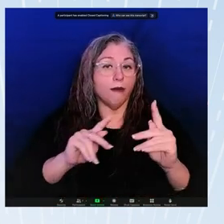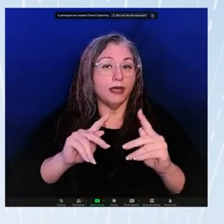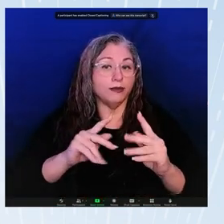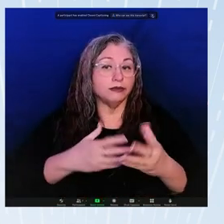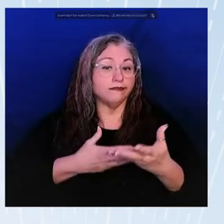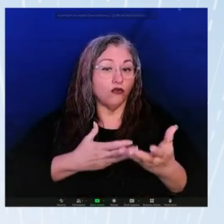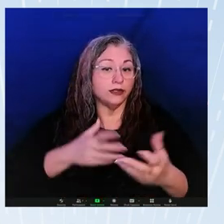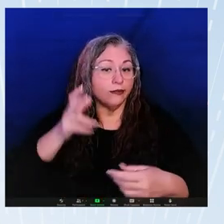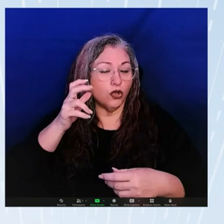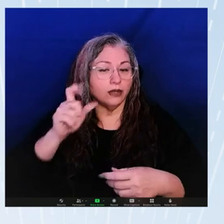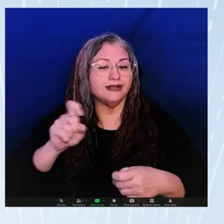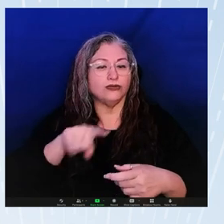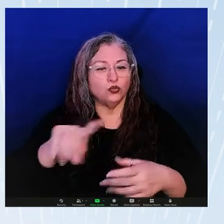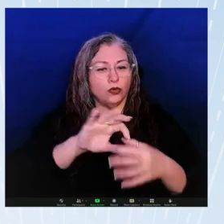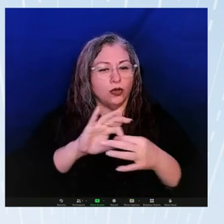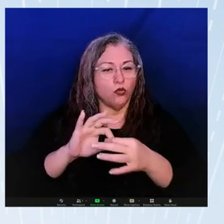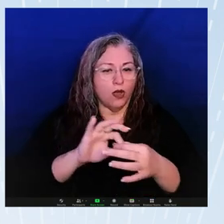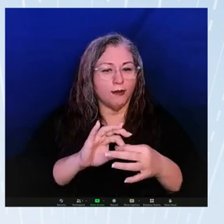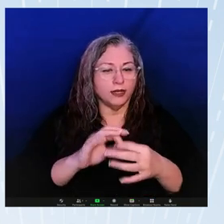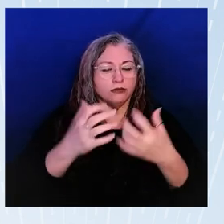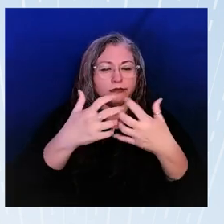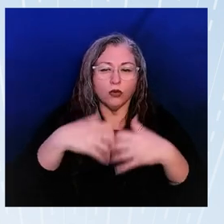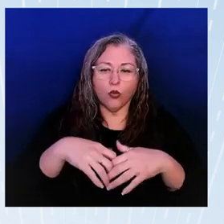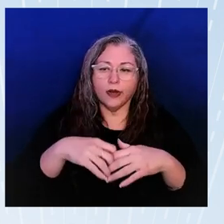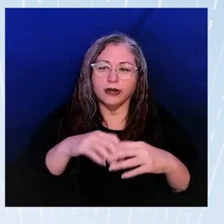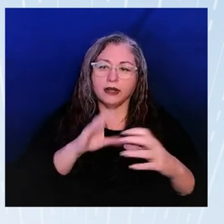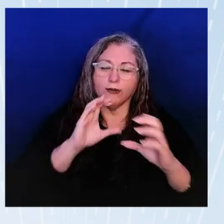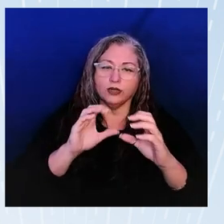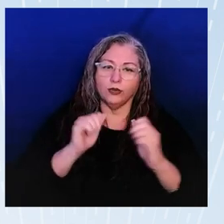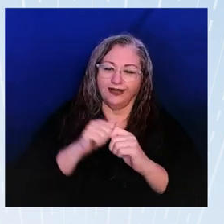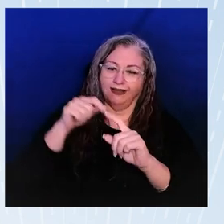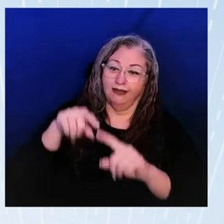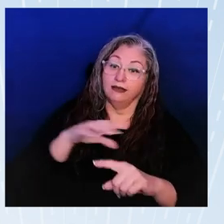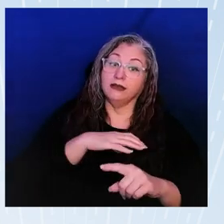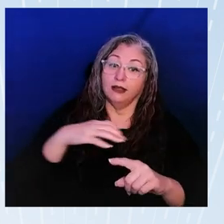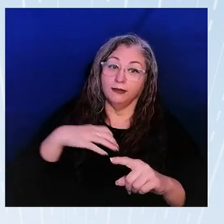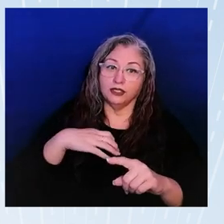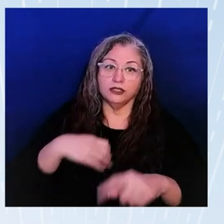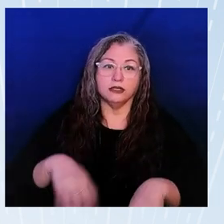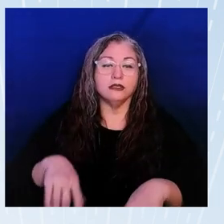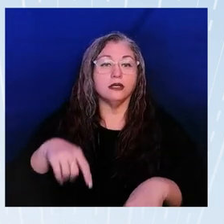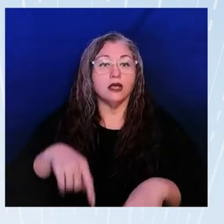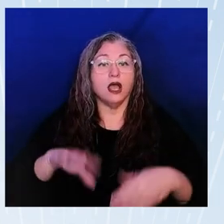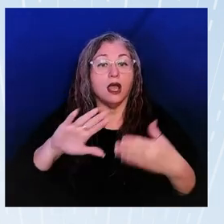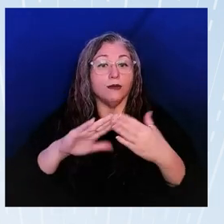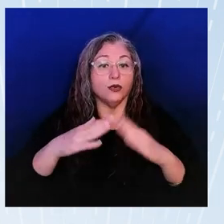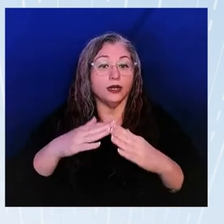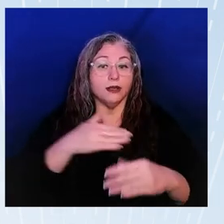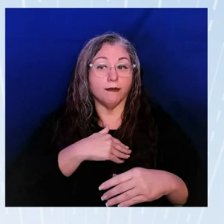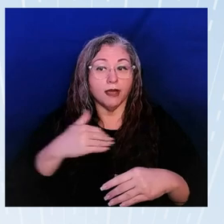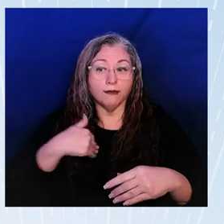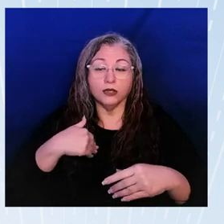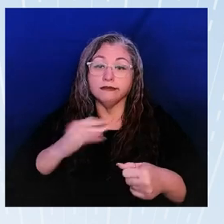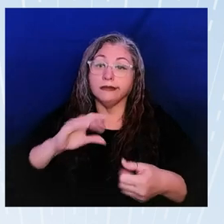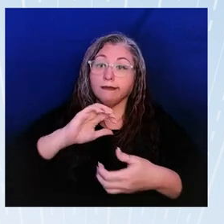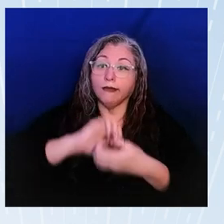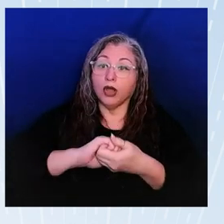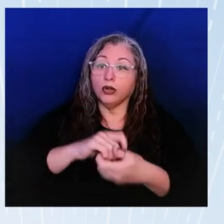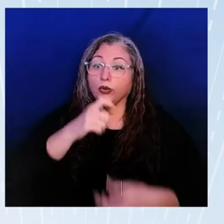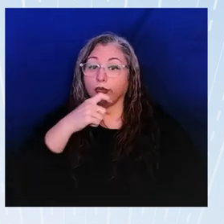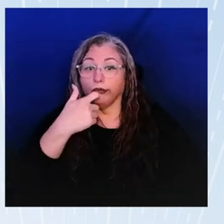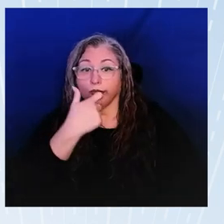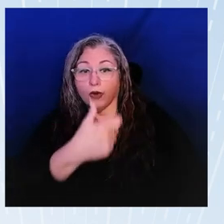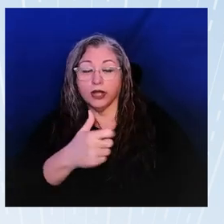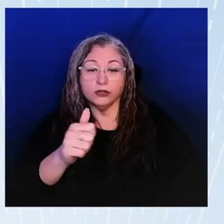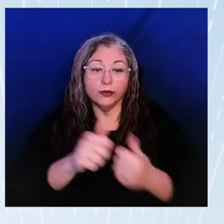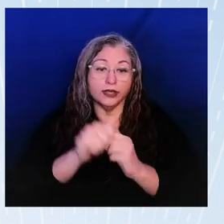your cooperation in coordinating communications with the commission. For our community members and partners that are watching this meeting via